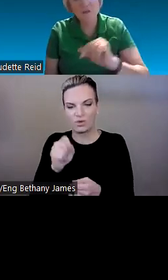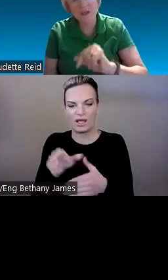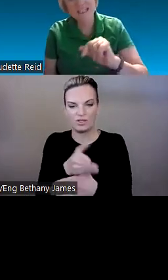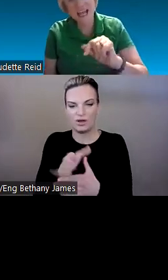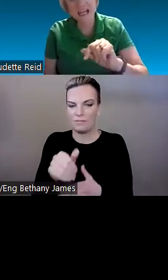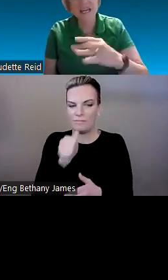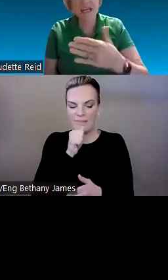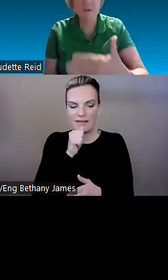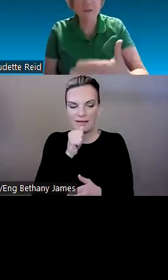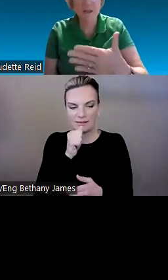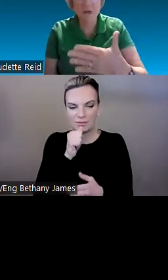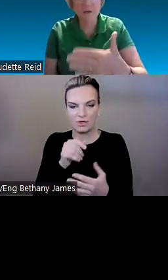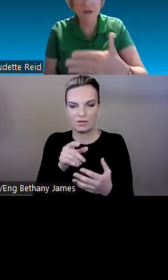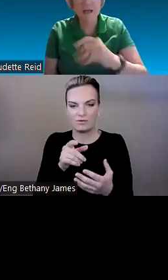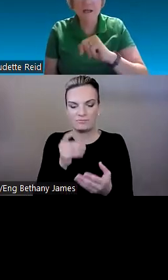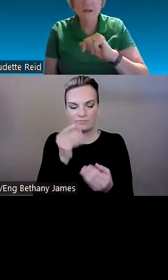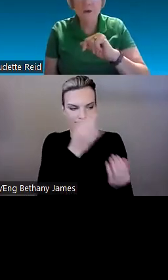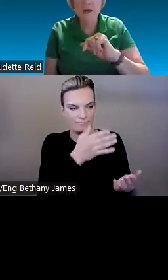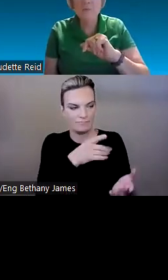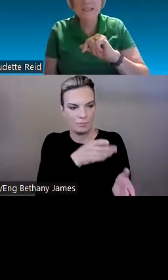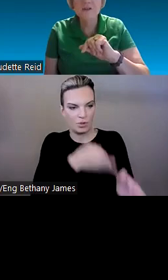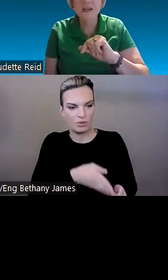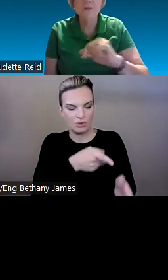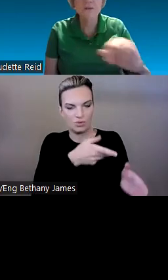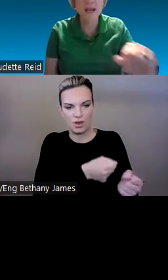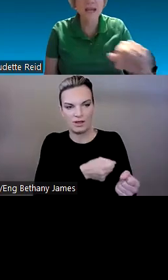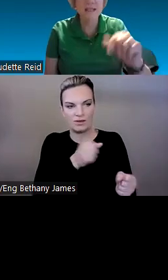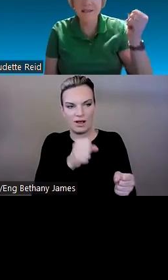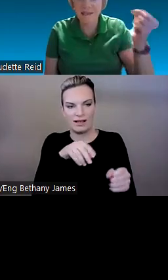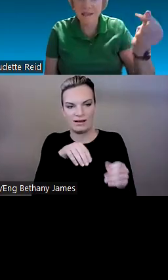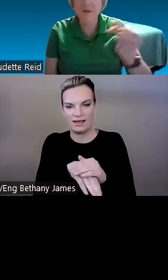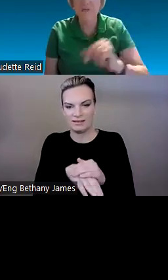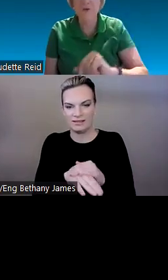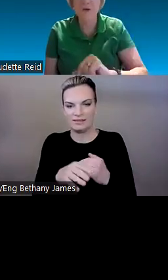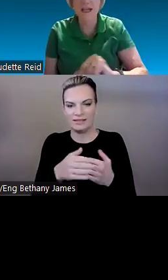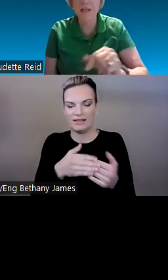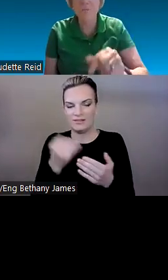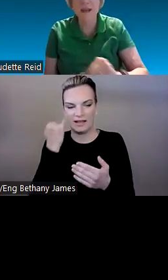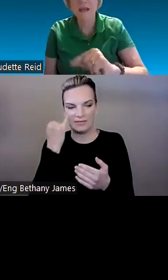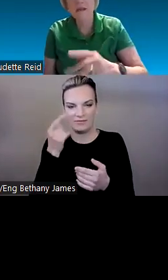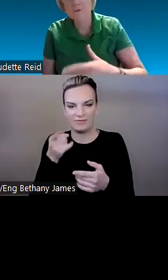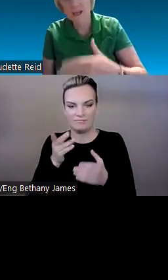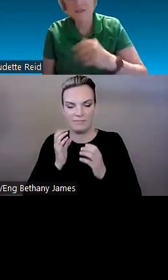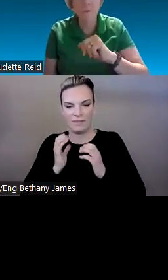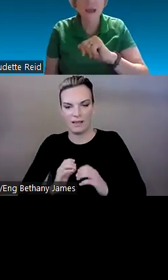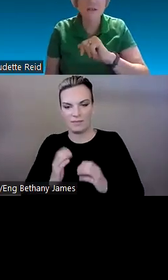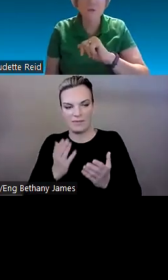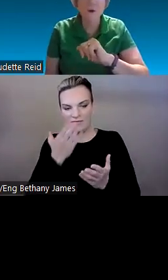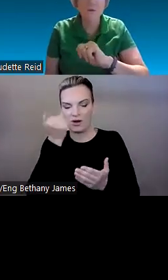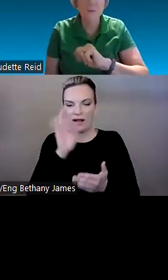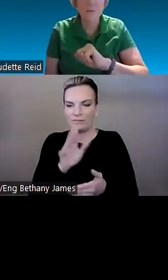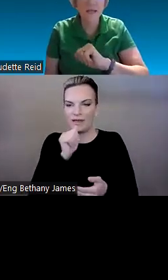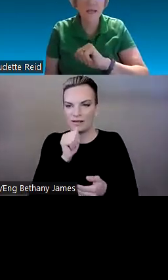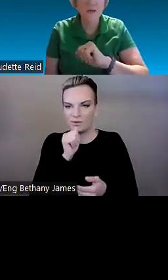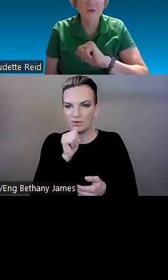with a trusted contact to make sure that you're still able to access it, even if your client may forget their